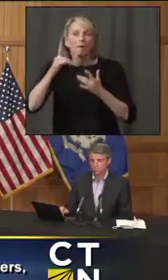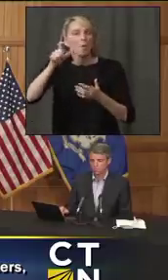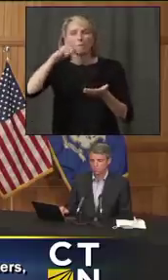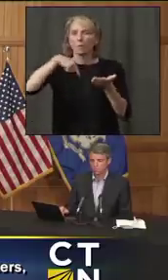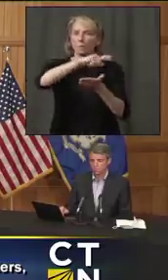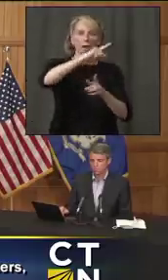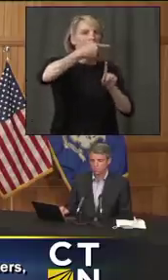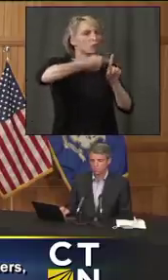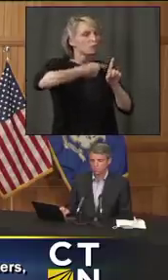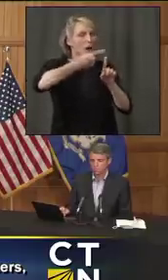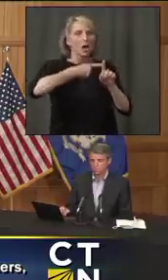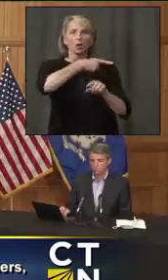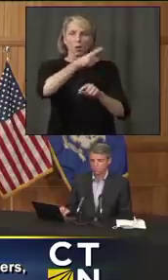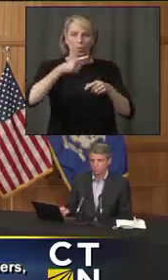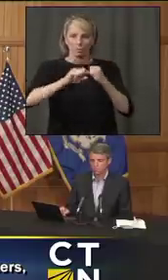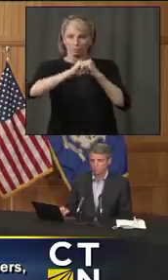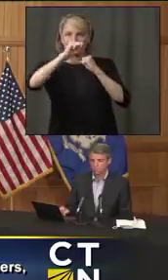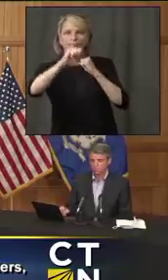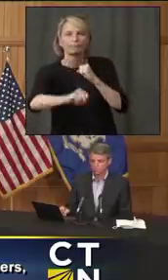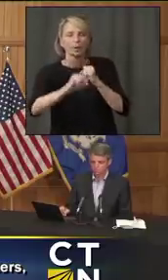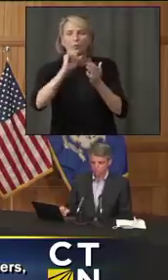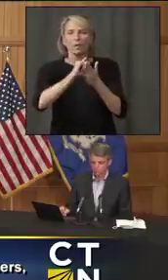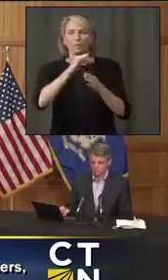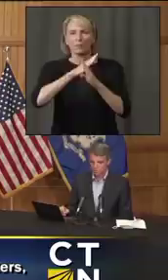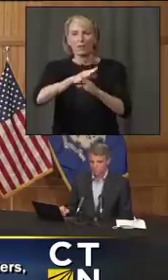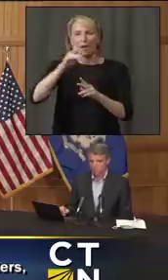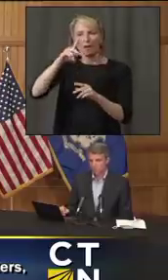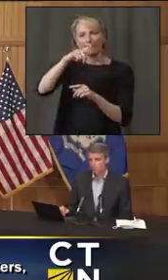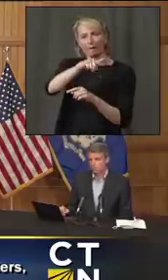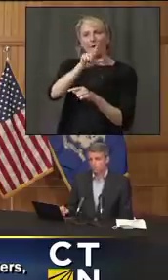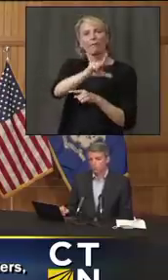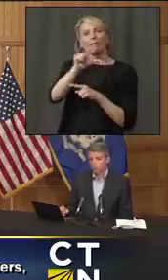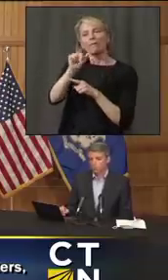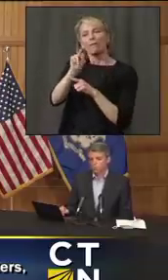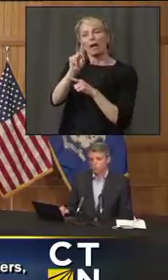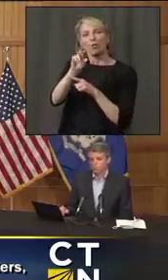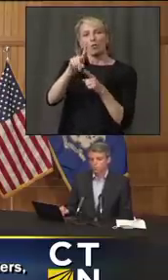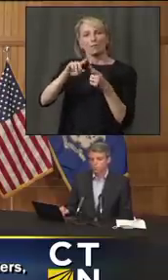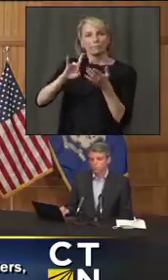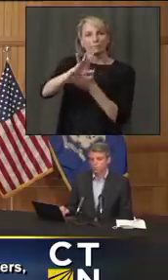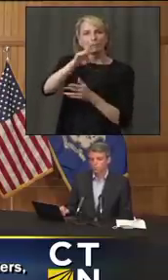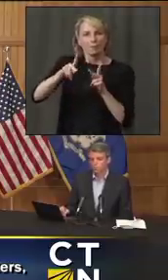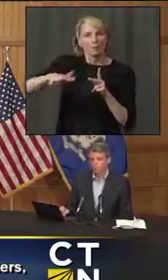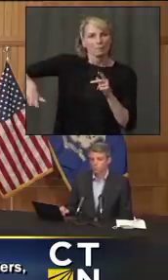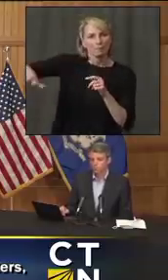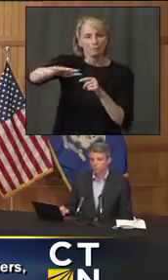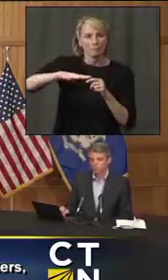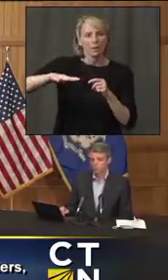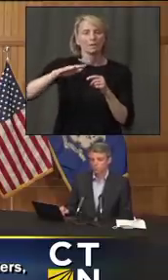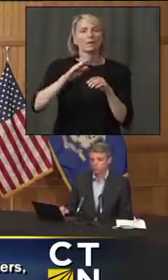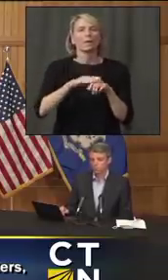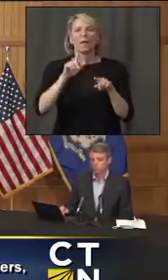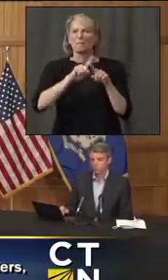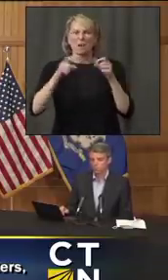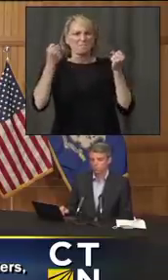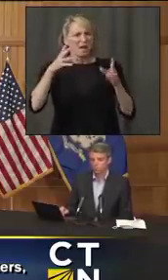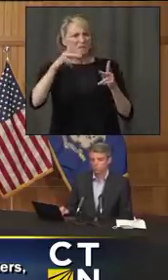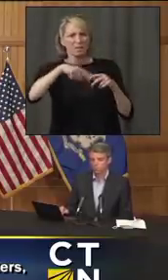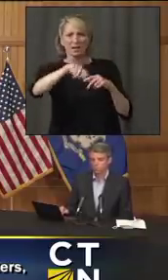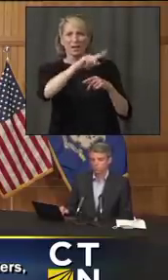really getting any forbearance on their mortgage. So obviously it's a big situation. There's a lot of people who may owe several months of